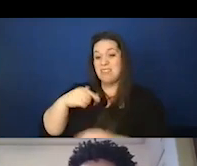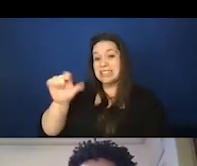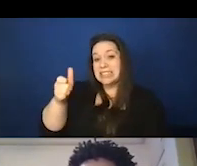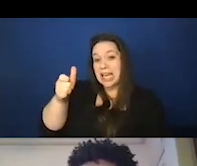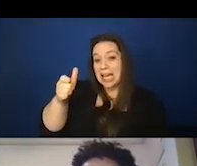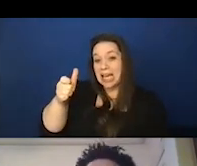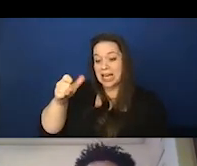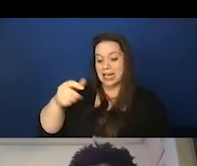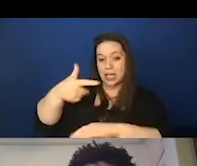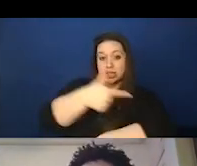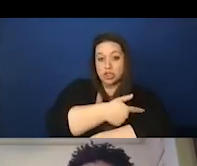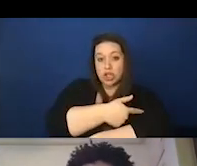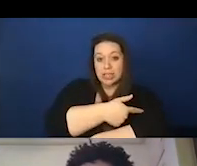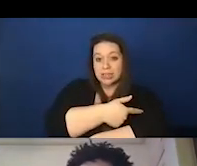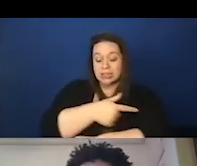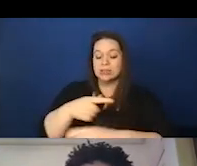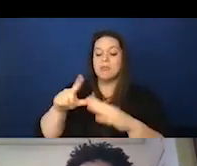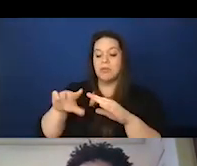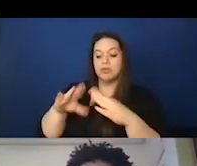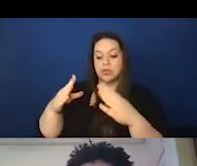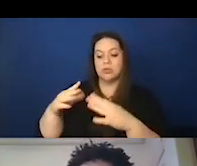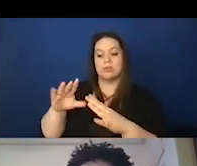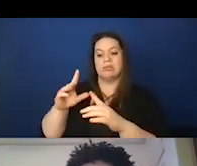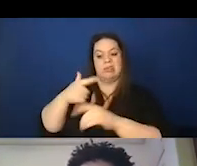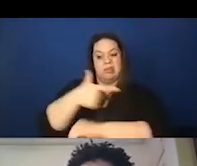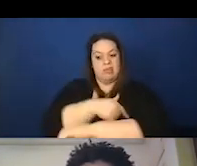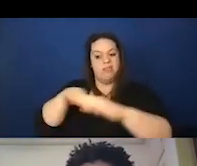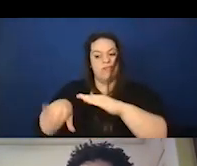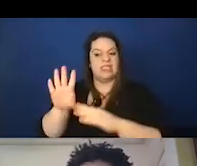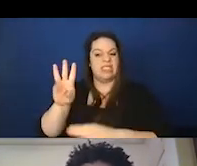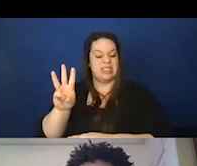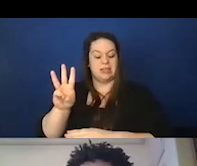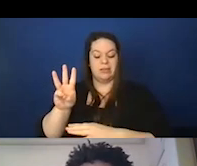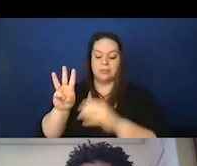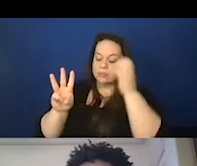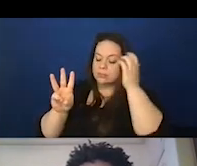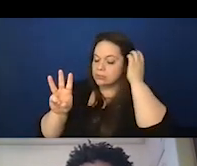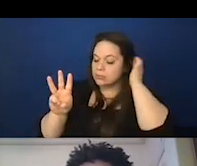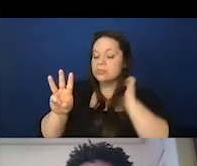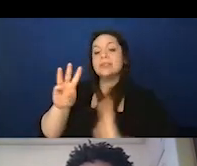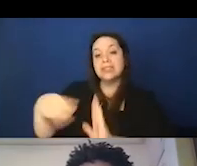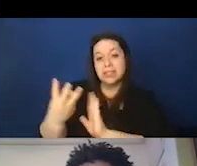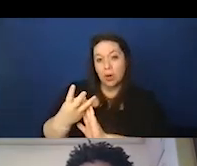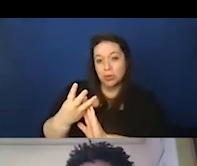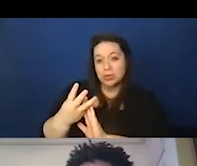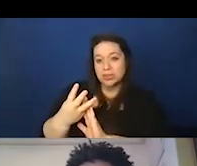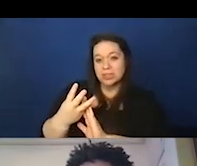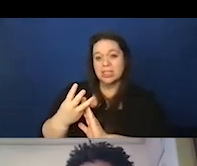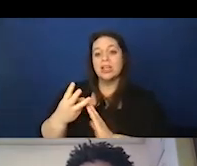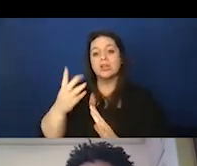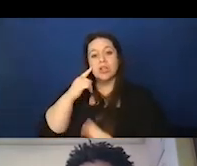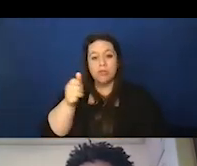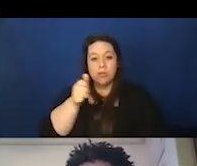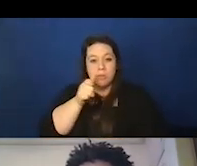give it within a Mhm. 6-hour period. Otherwise, it's not as effective. So uh, for private